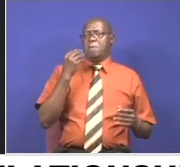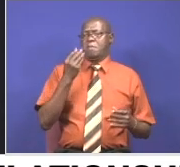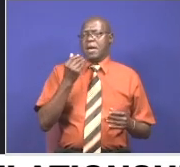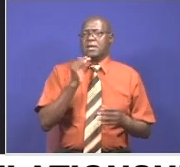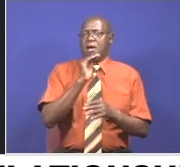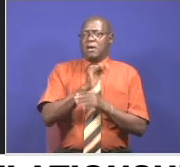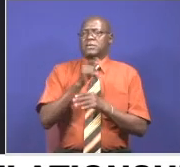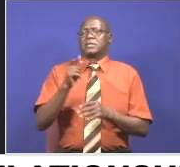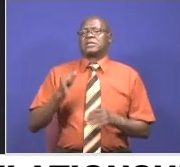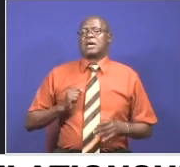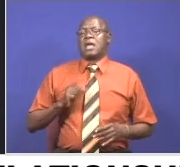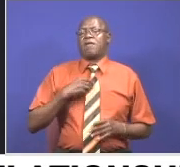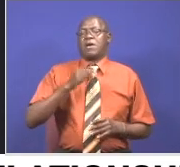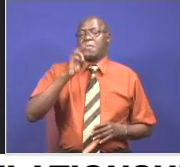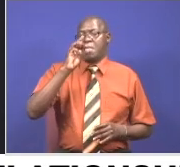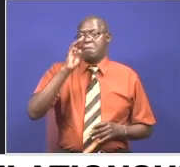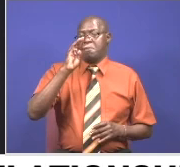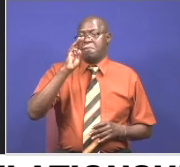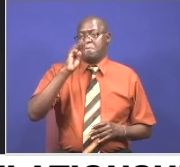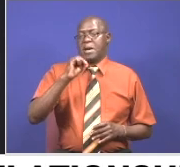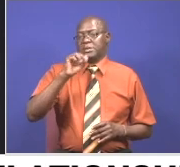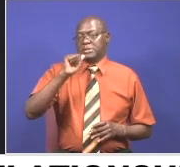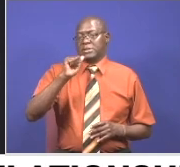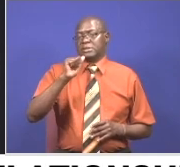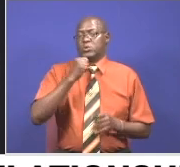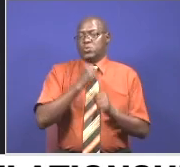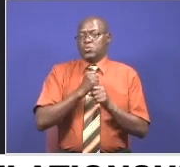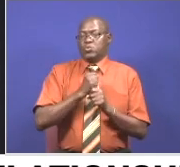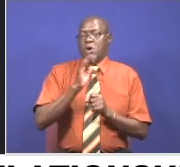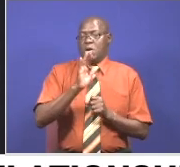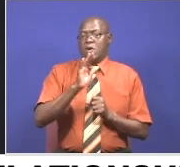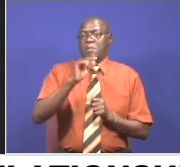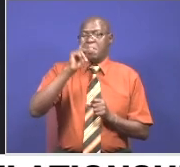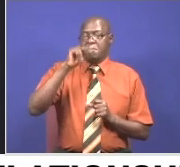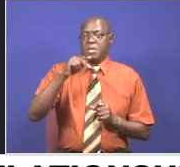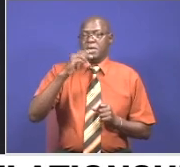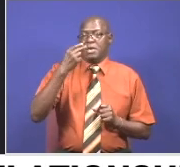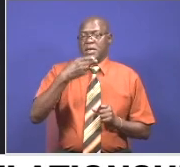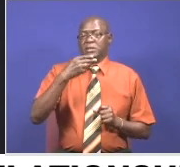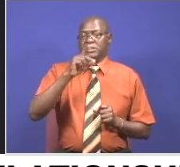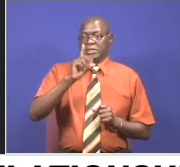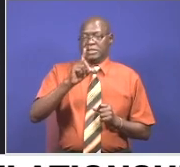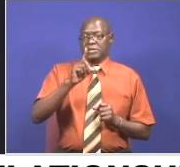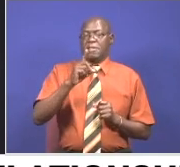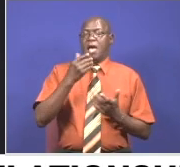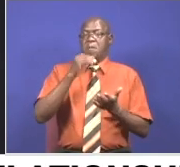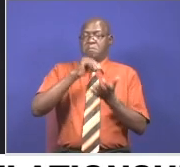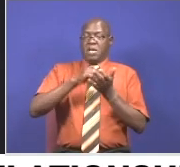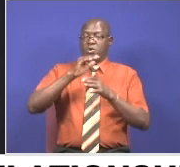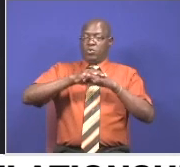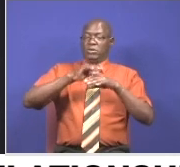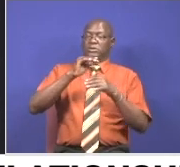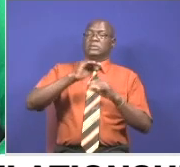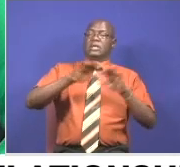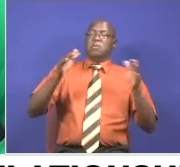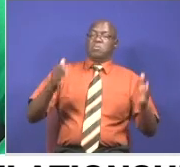a master's. She's doing her PhD. So you have to bring 1 million shillings on the table so that we can talk. What do you think? And